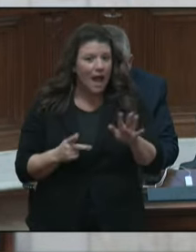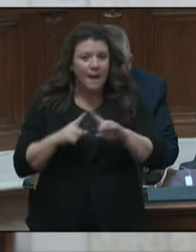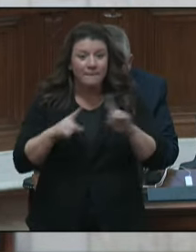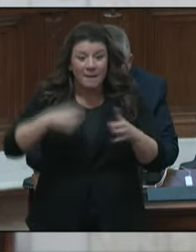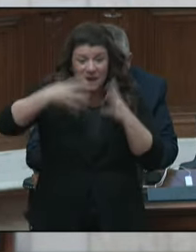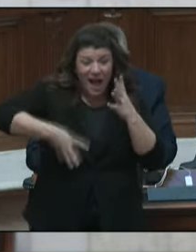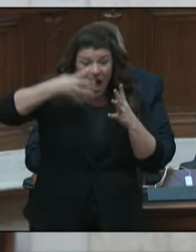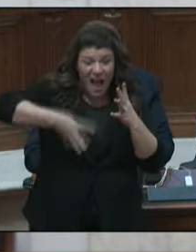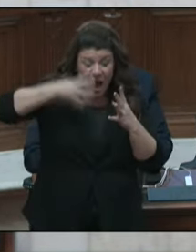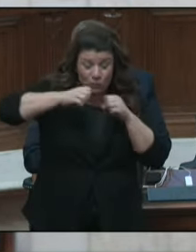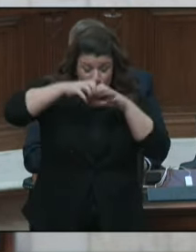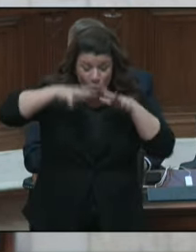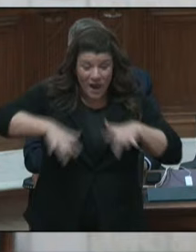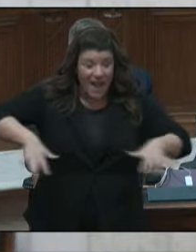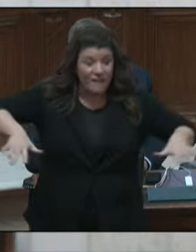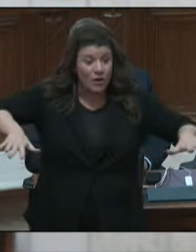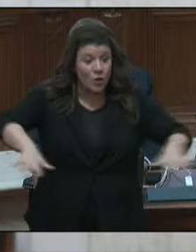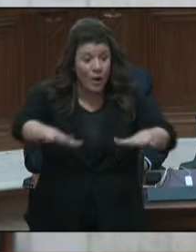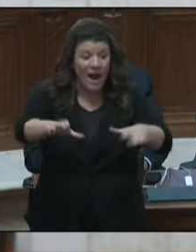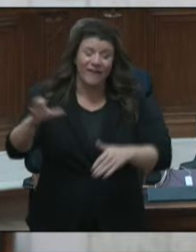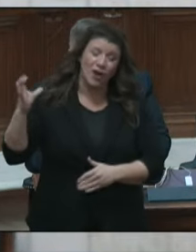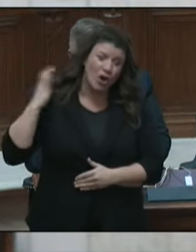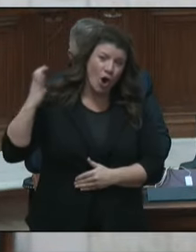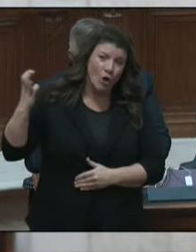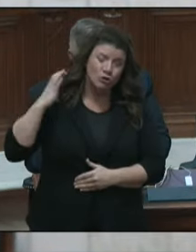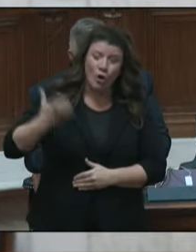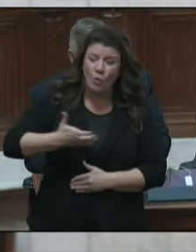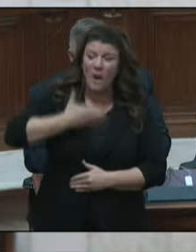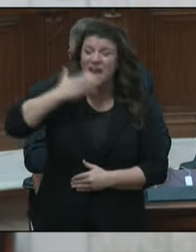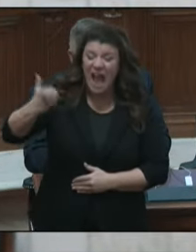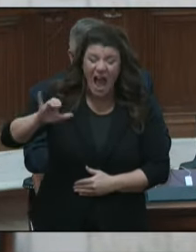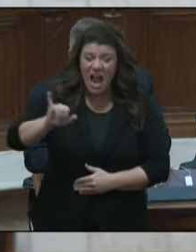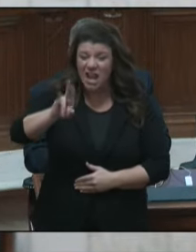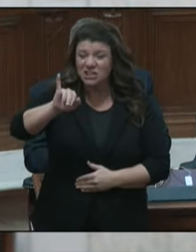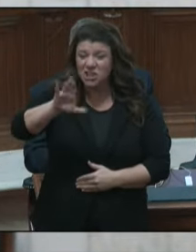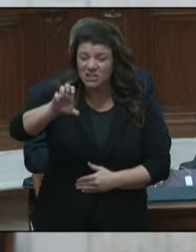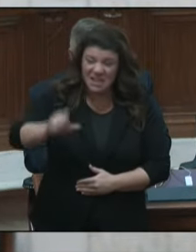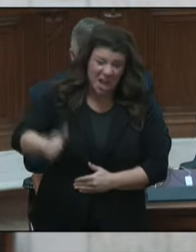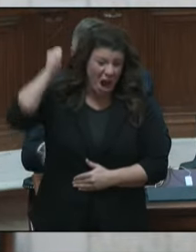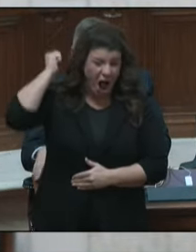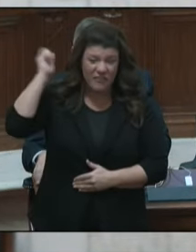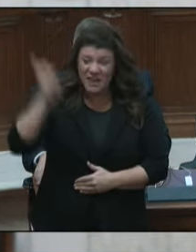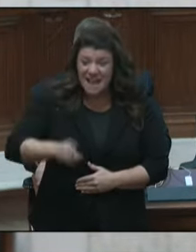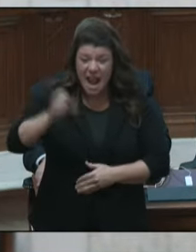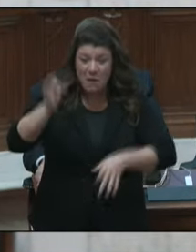going everywhere. And the coach was screaming, "Justice, get off the damn court!"